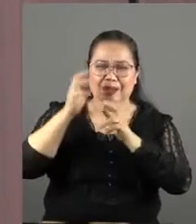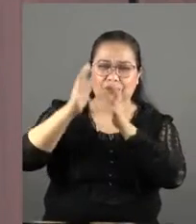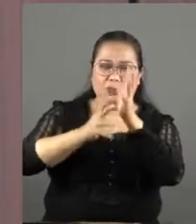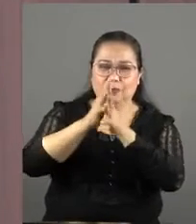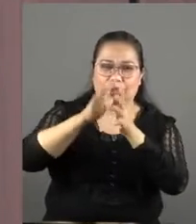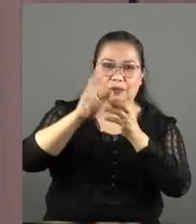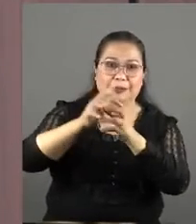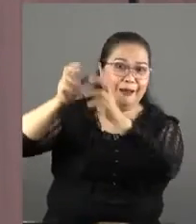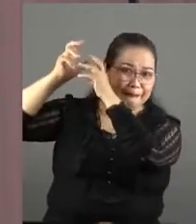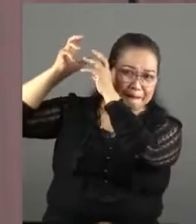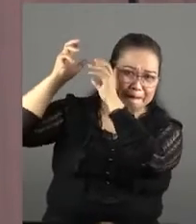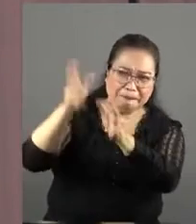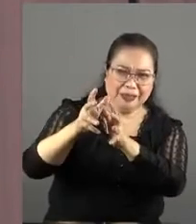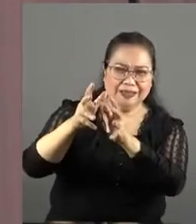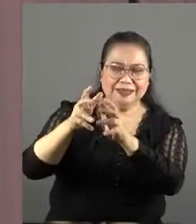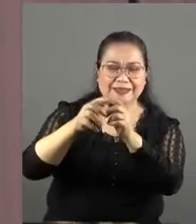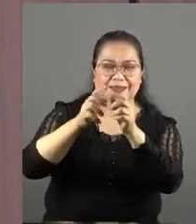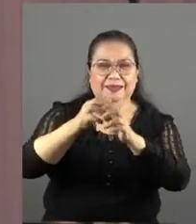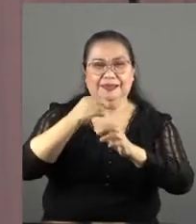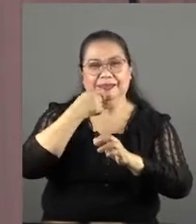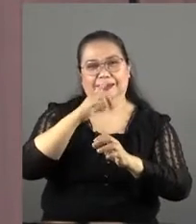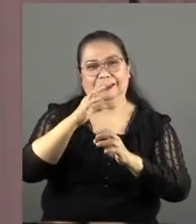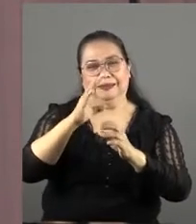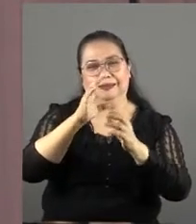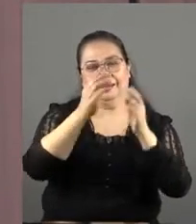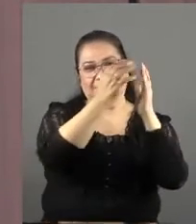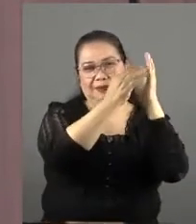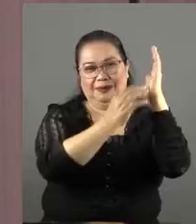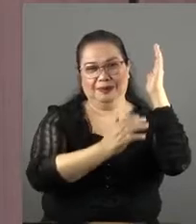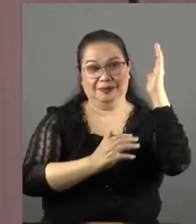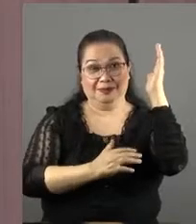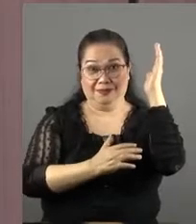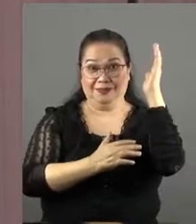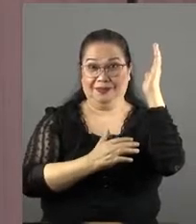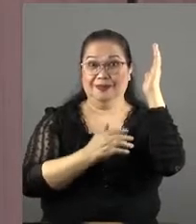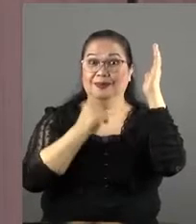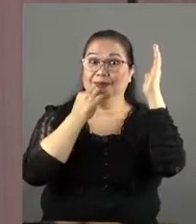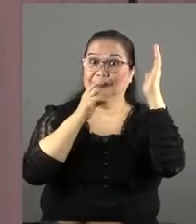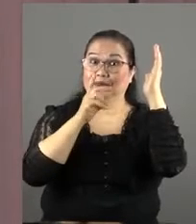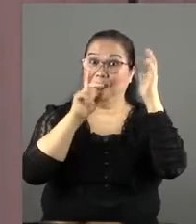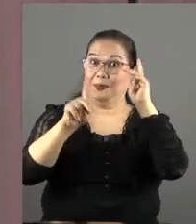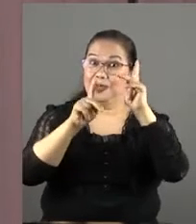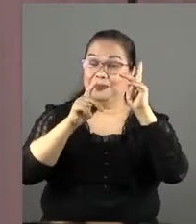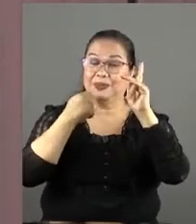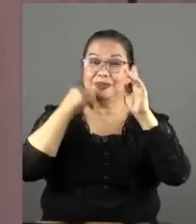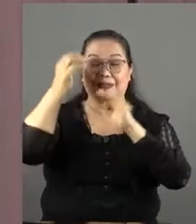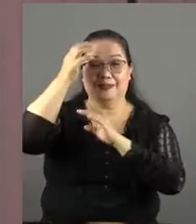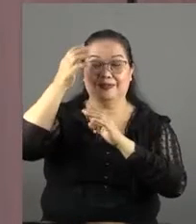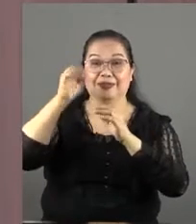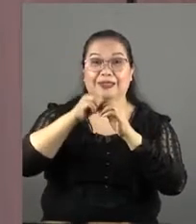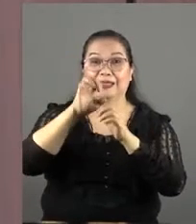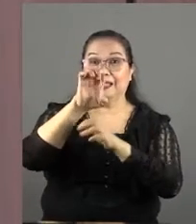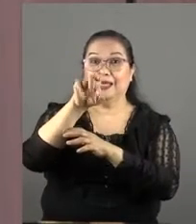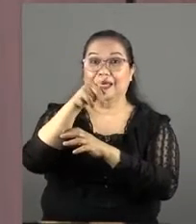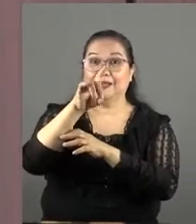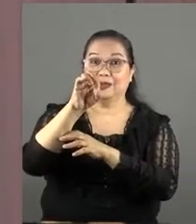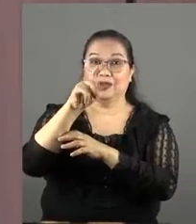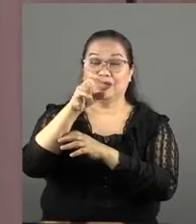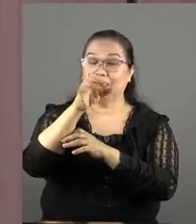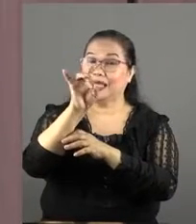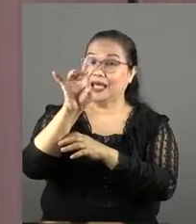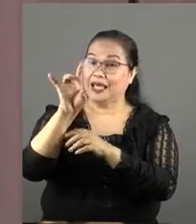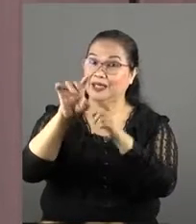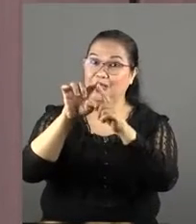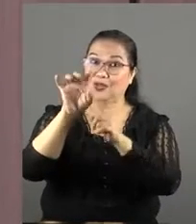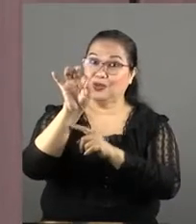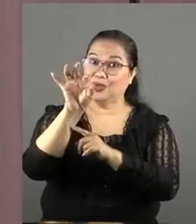he broke the tablets. People have those concepts of Mount Sinai, but here in Exodus 20, 18 to